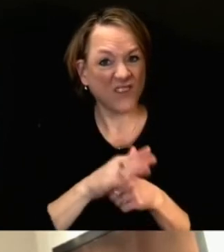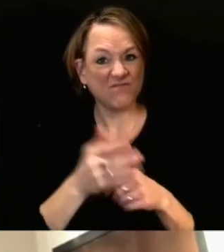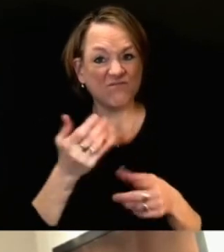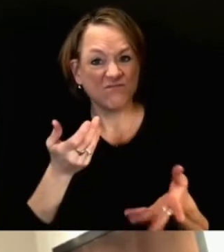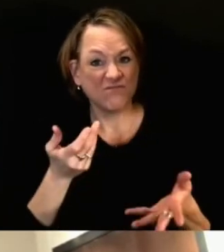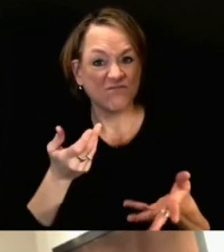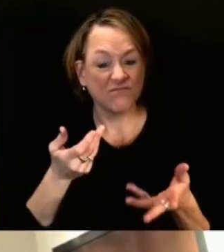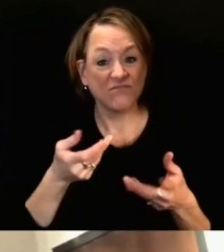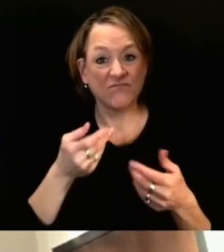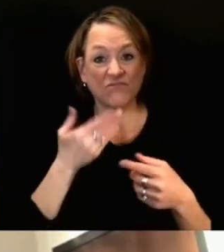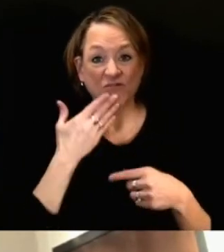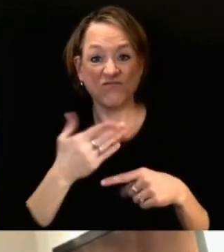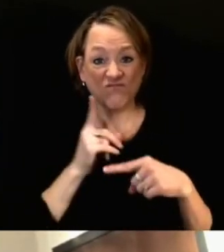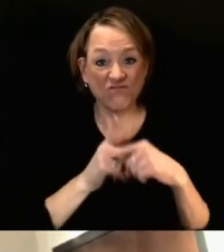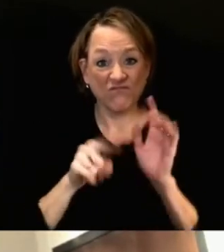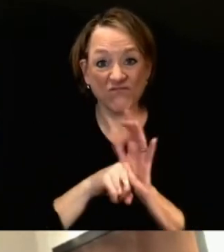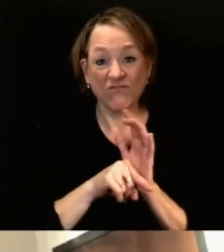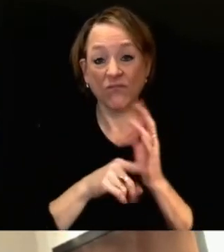data describing that,